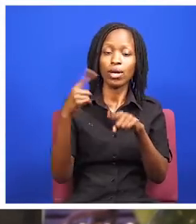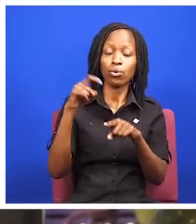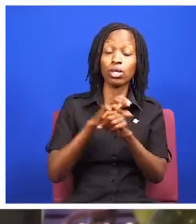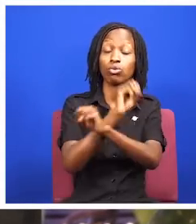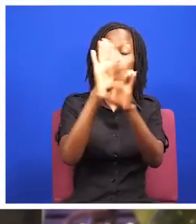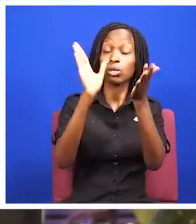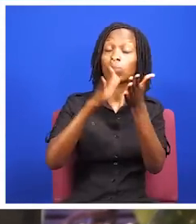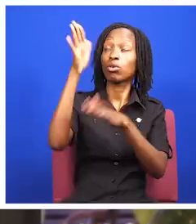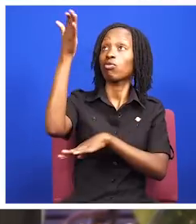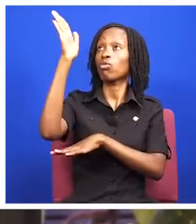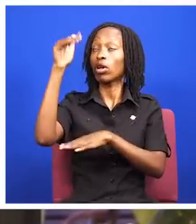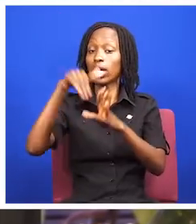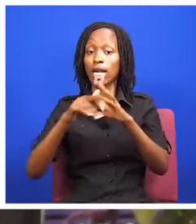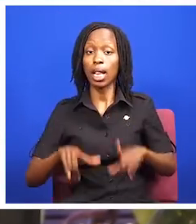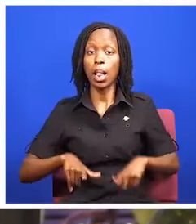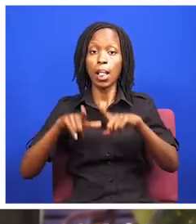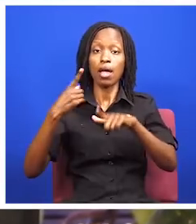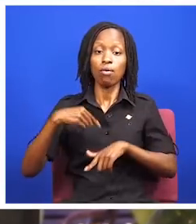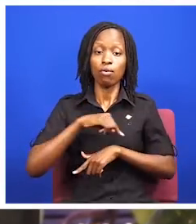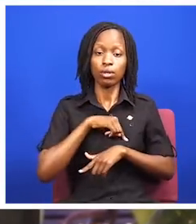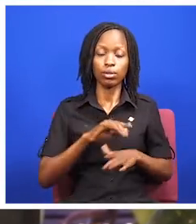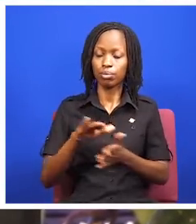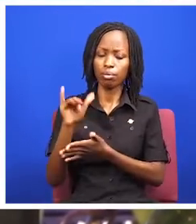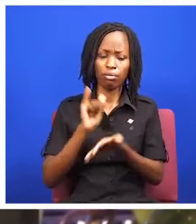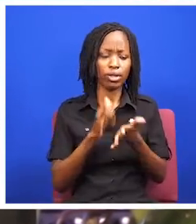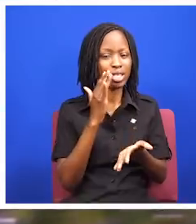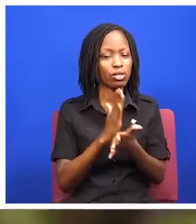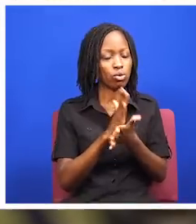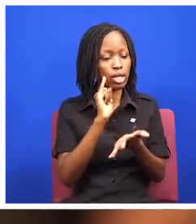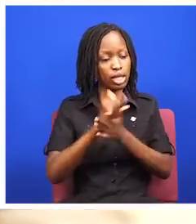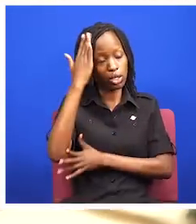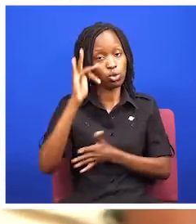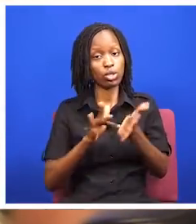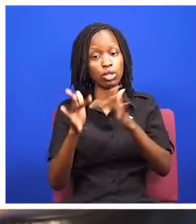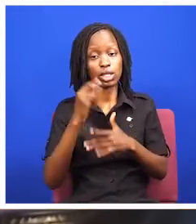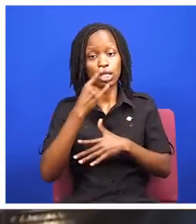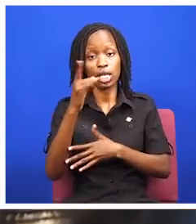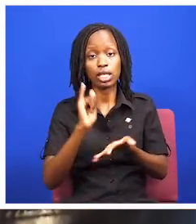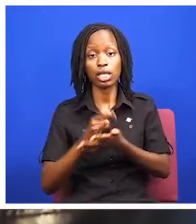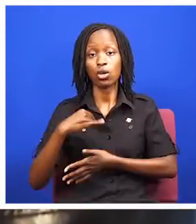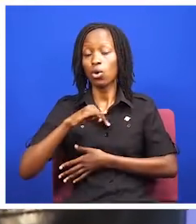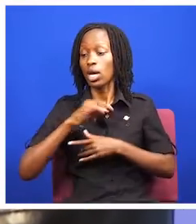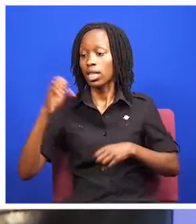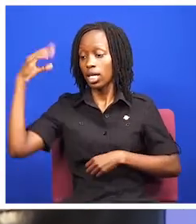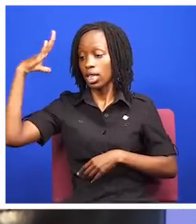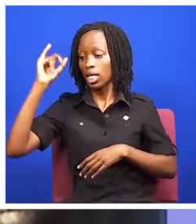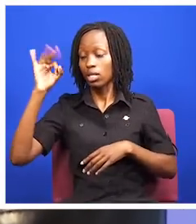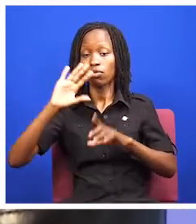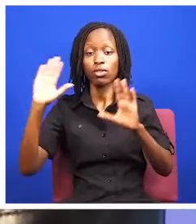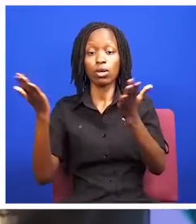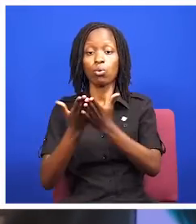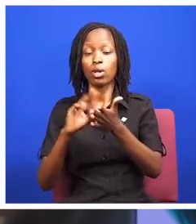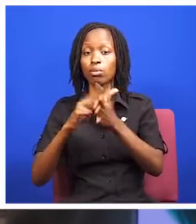but to radiate His glory in our lives. That's very true, Angie. That's why Jesus says that we are the light of the